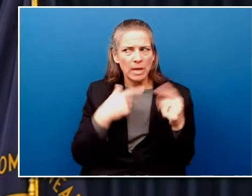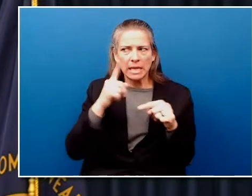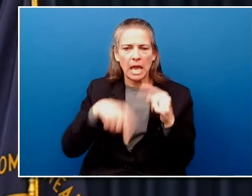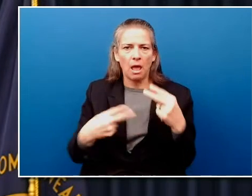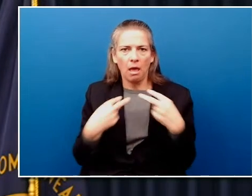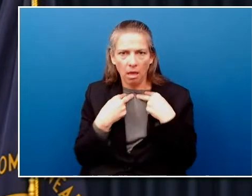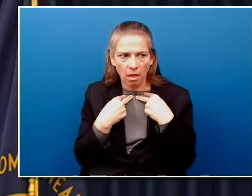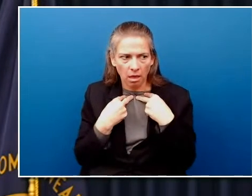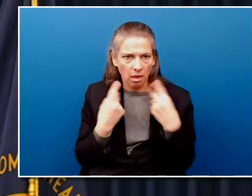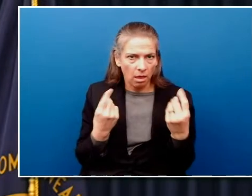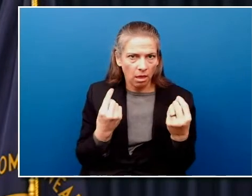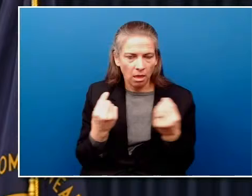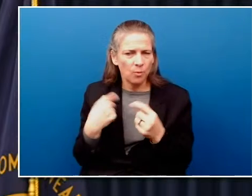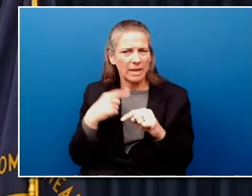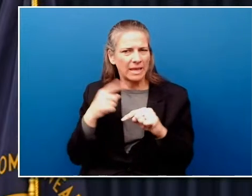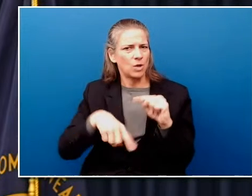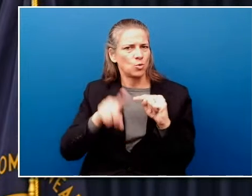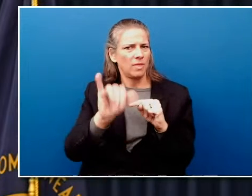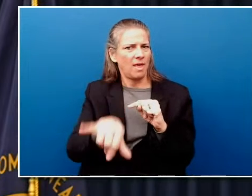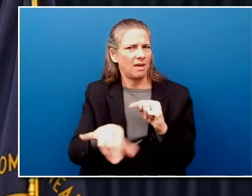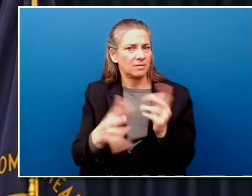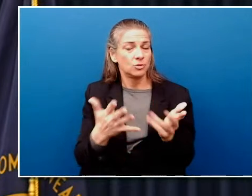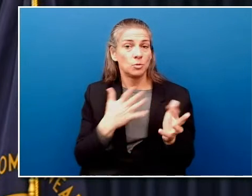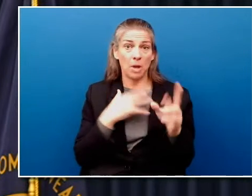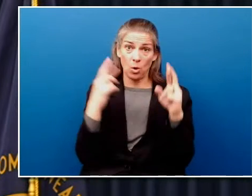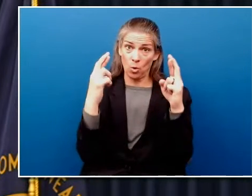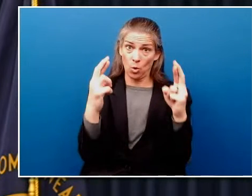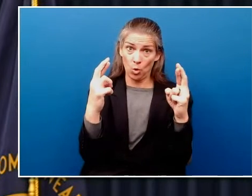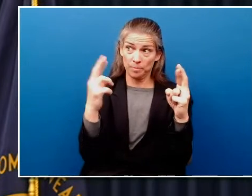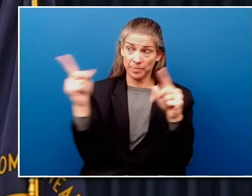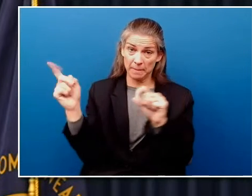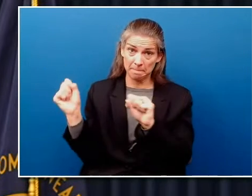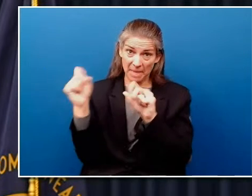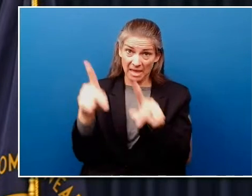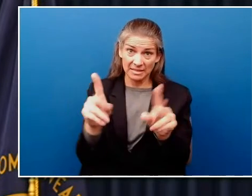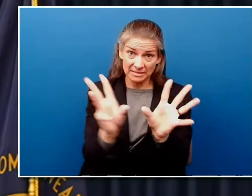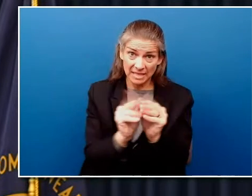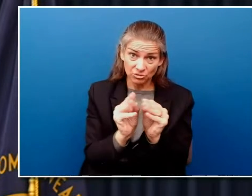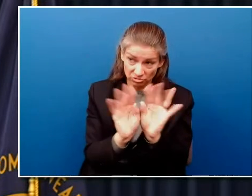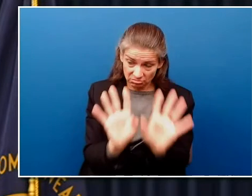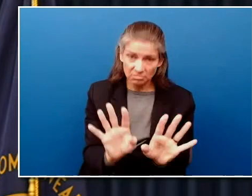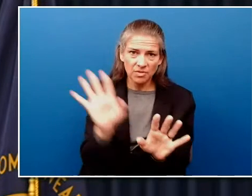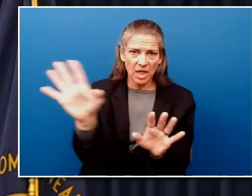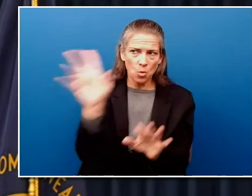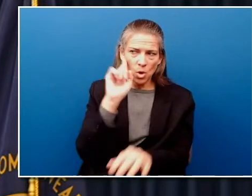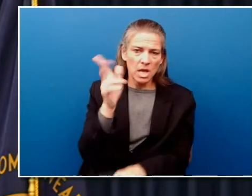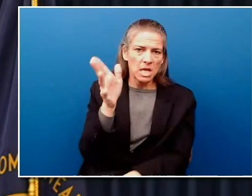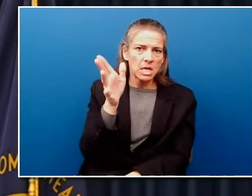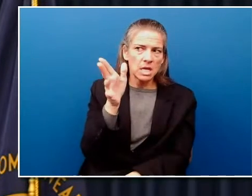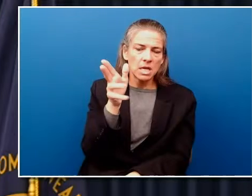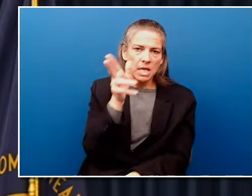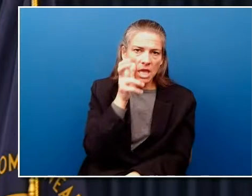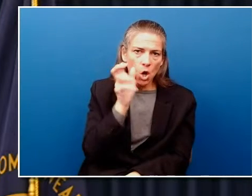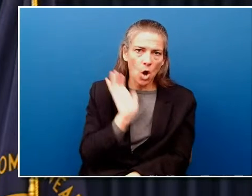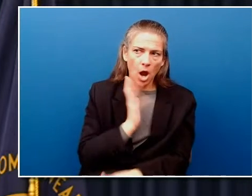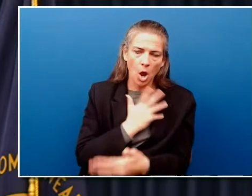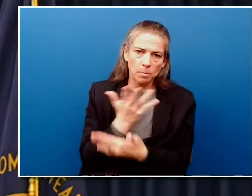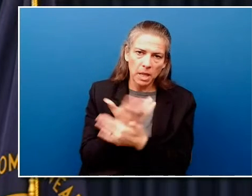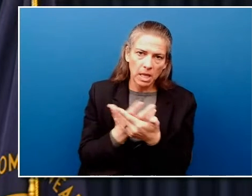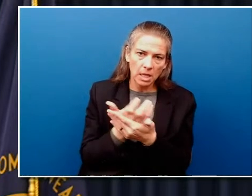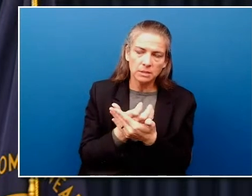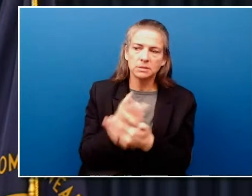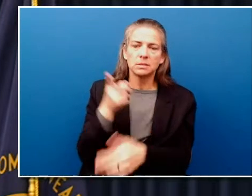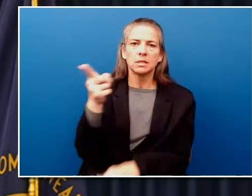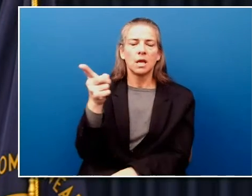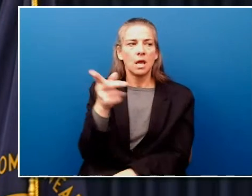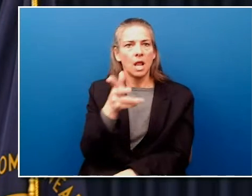my hope is when they come back, they will hear these pleas. They will listen to their county emergency management